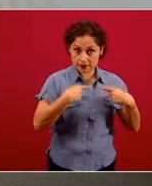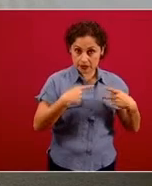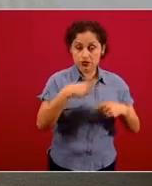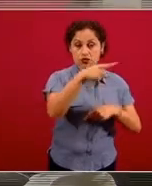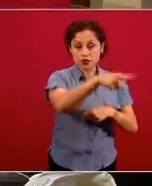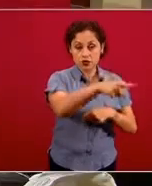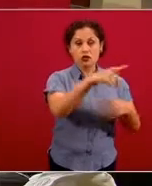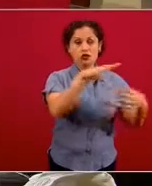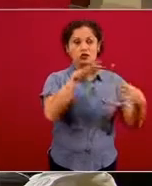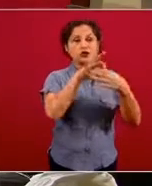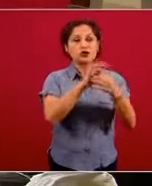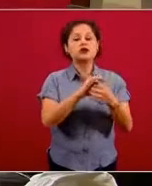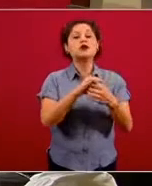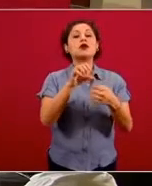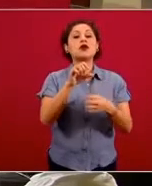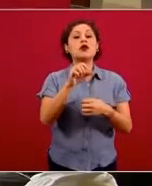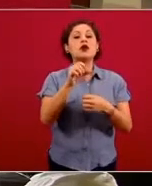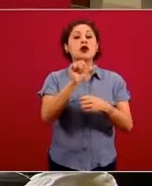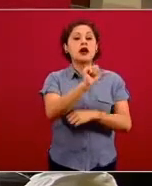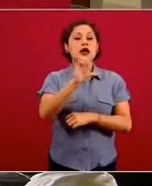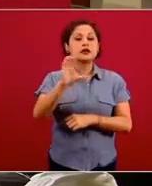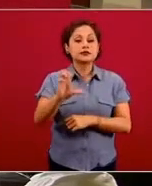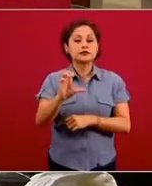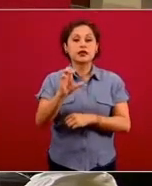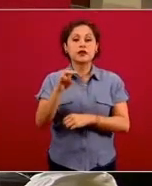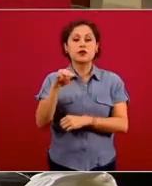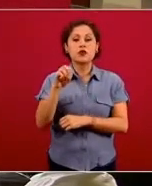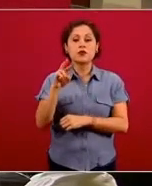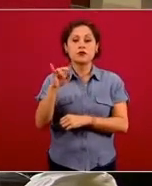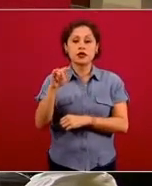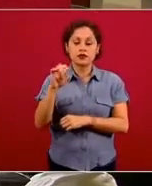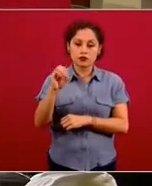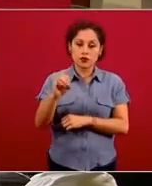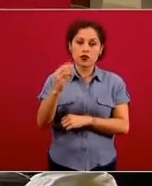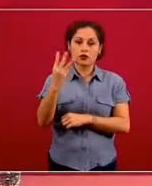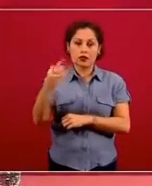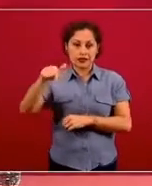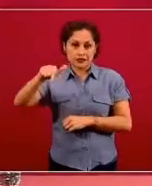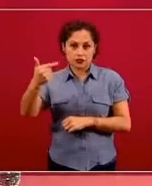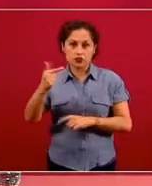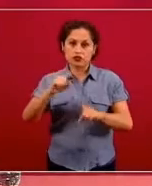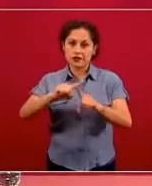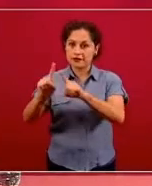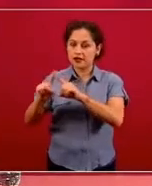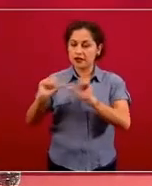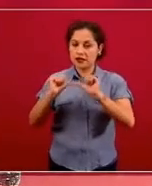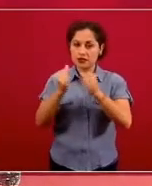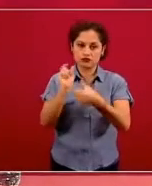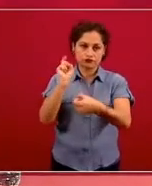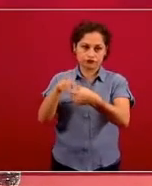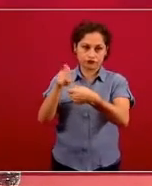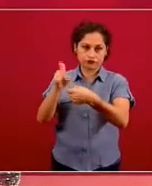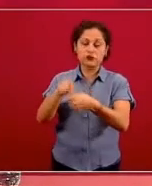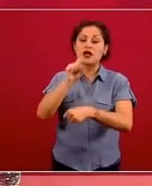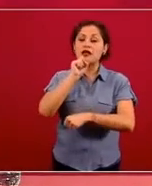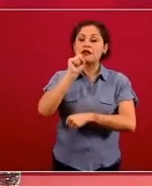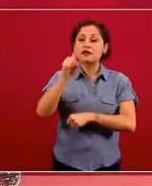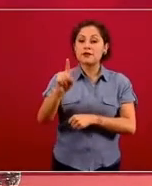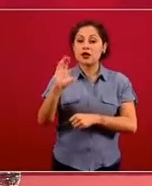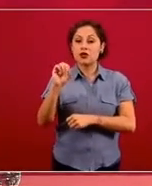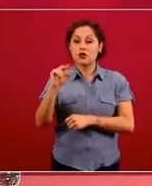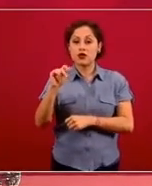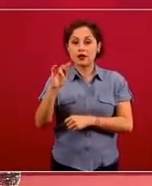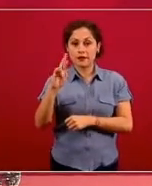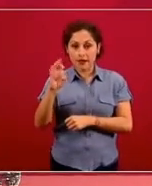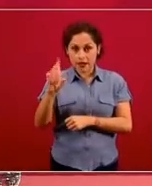We're working with organizations from civil society, such as the movement 312. We're working